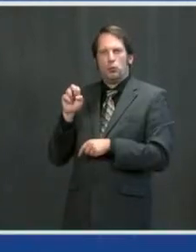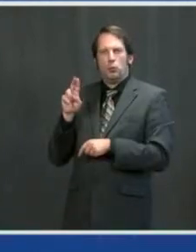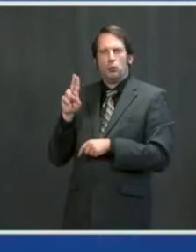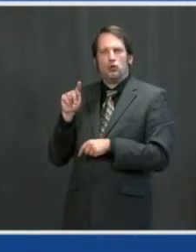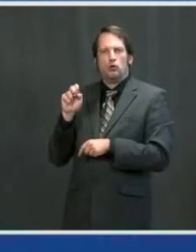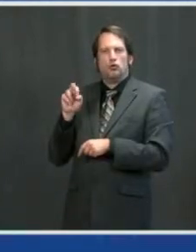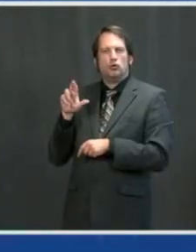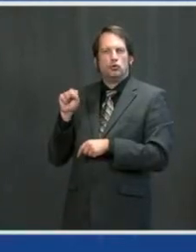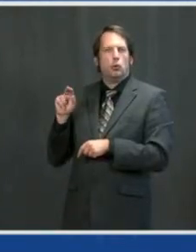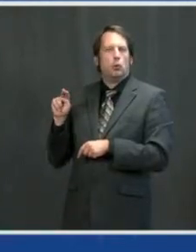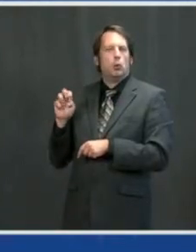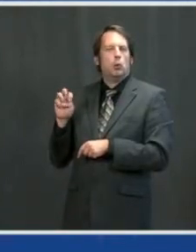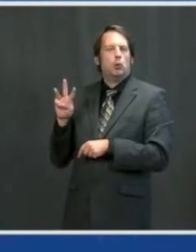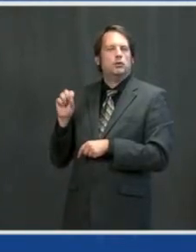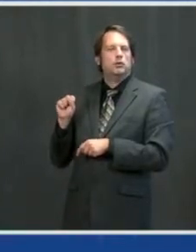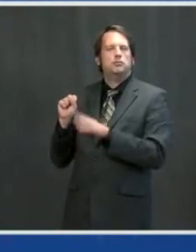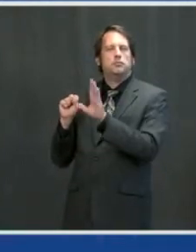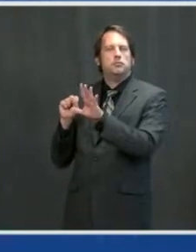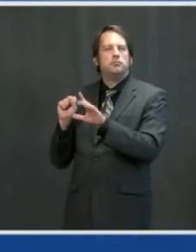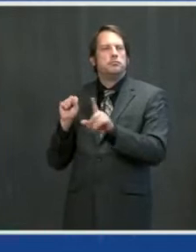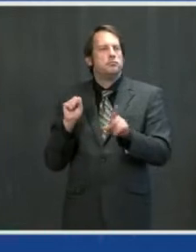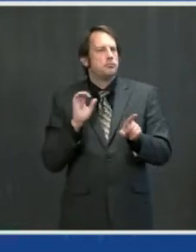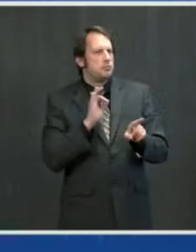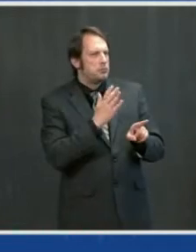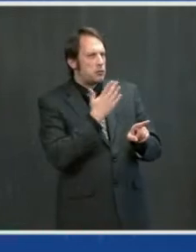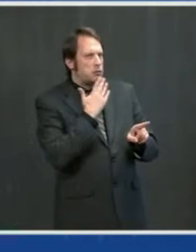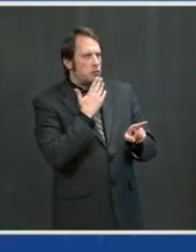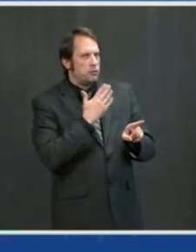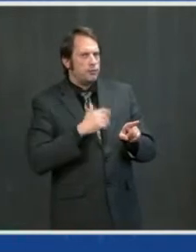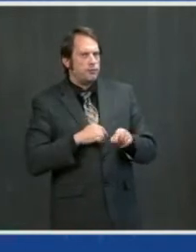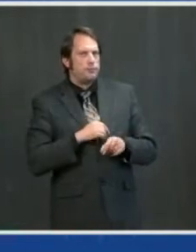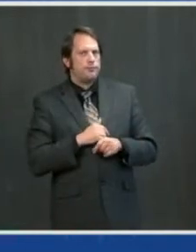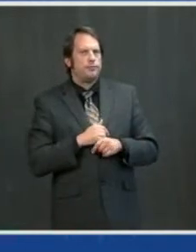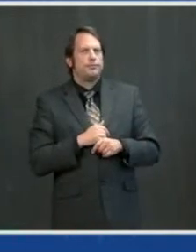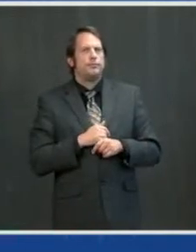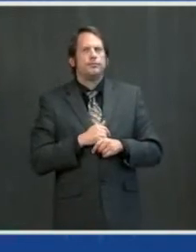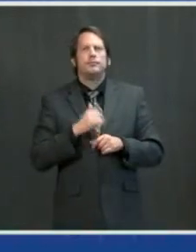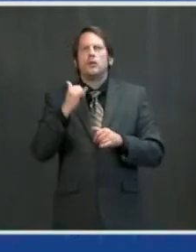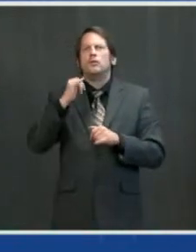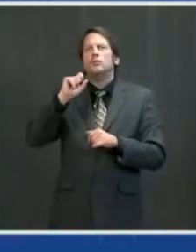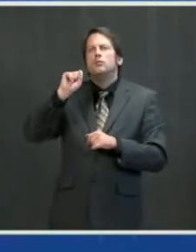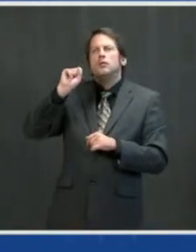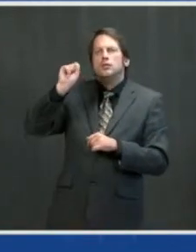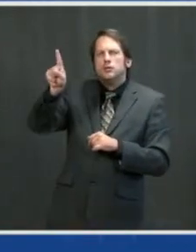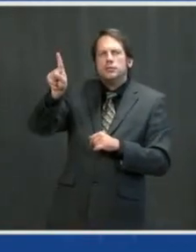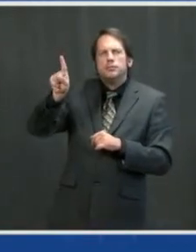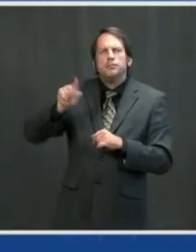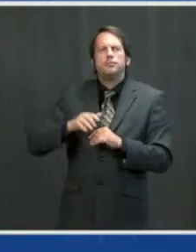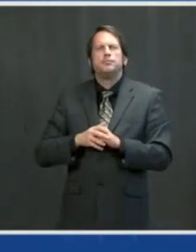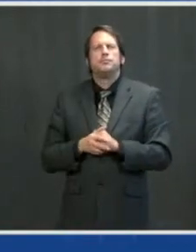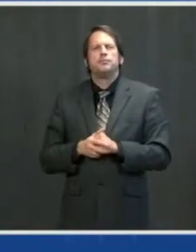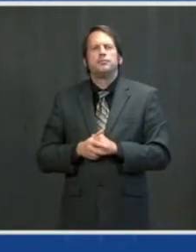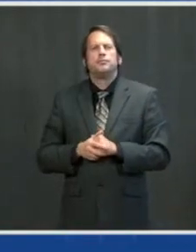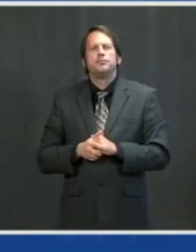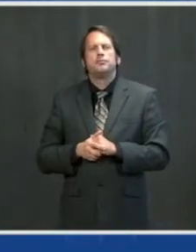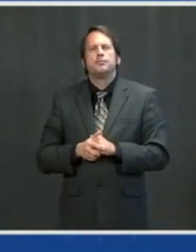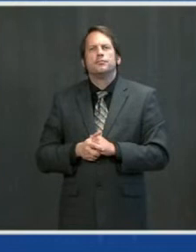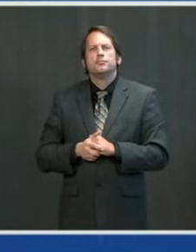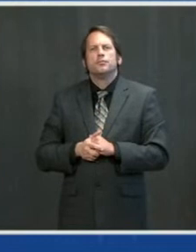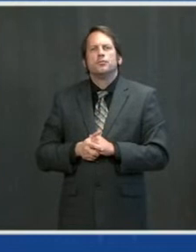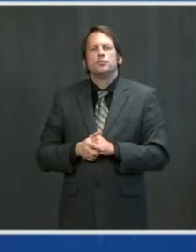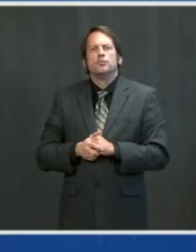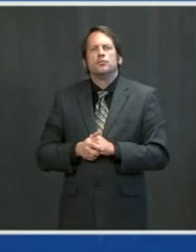Thank you. Mr. President, it's been a while since we've heard an update from you on how the talks are going with